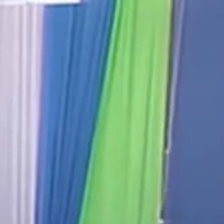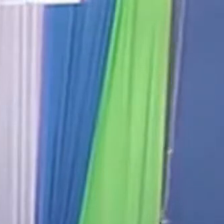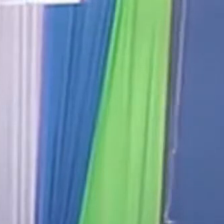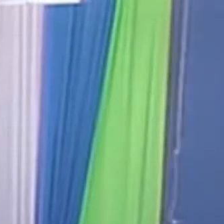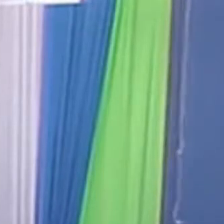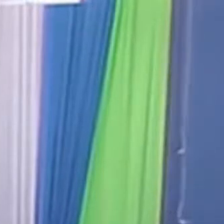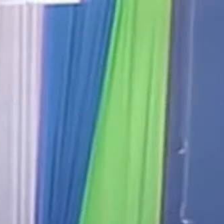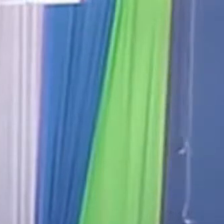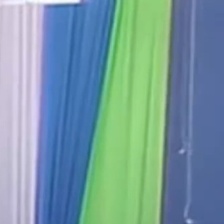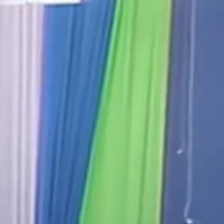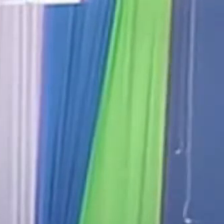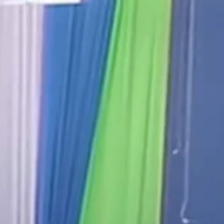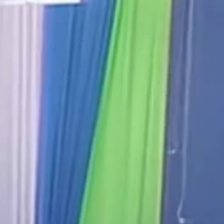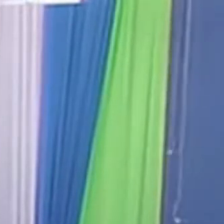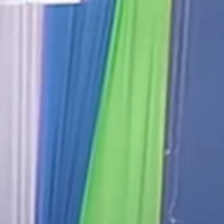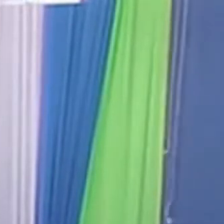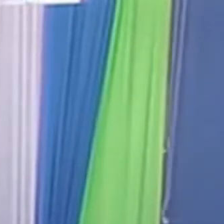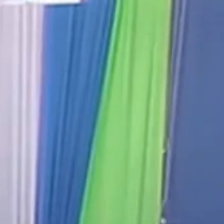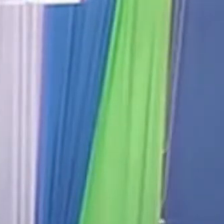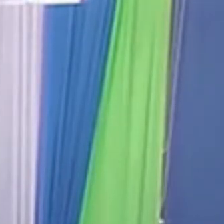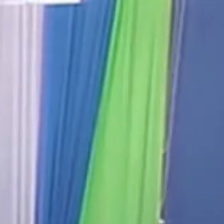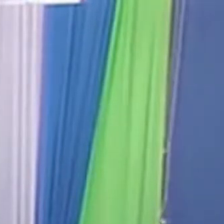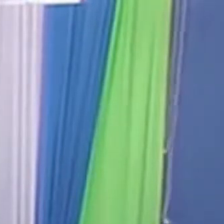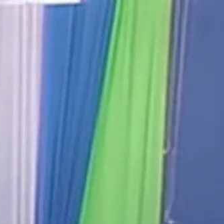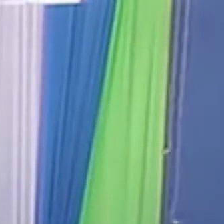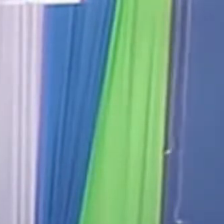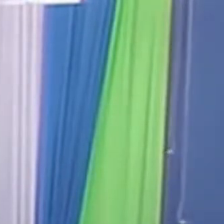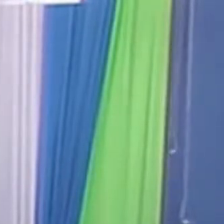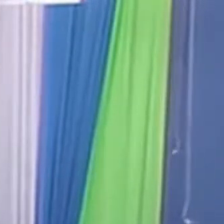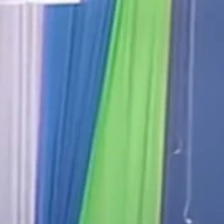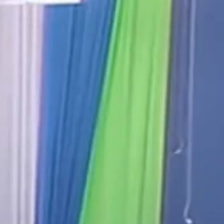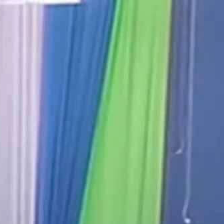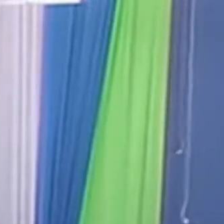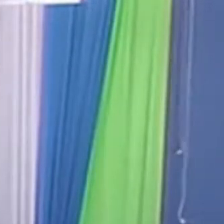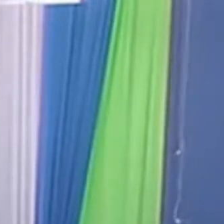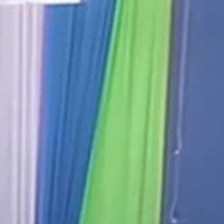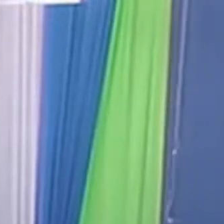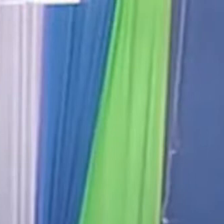soul, worship his holy